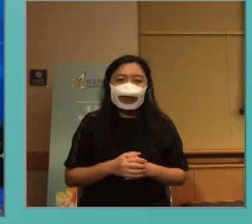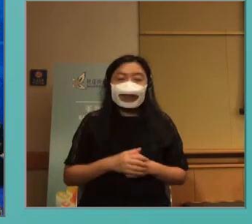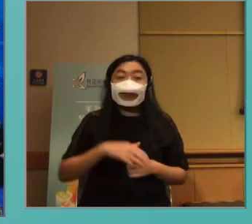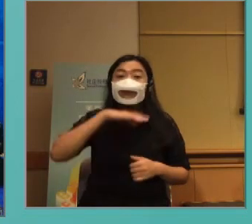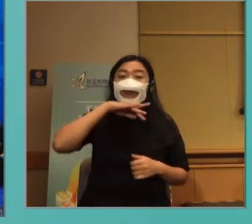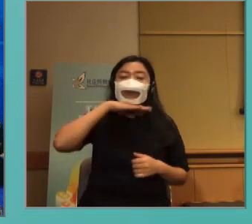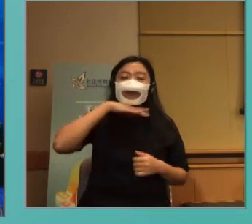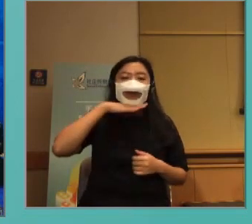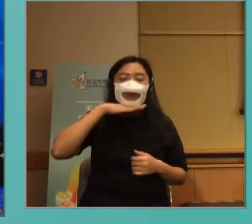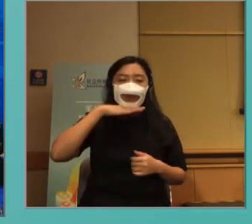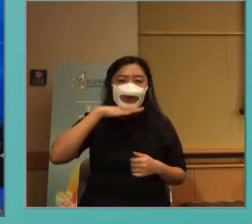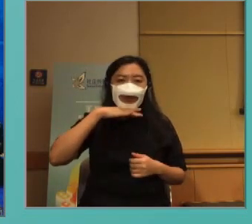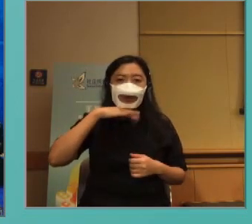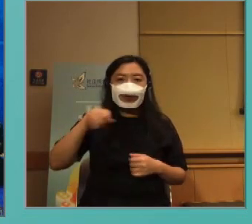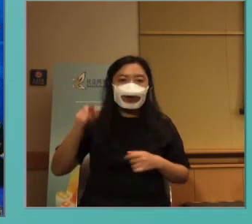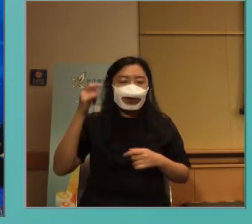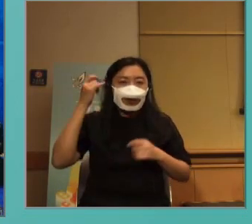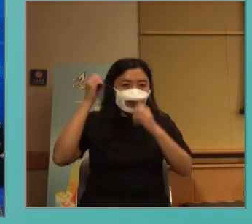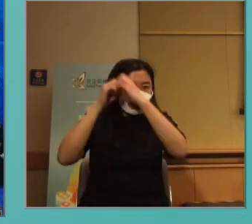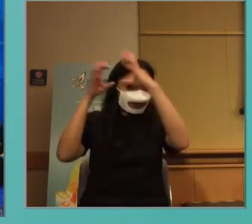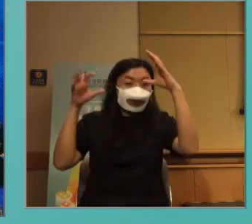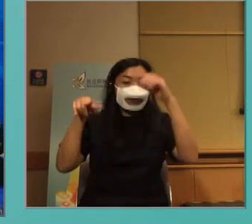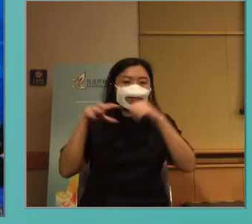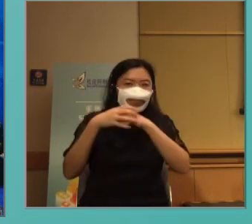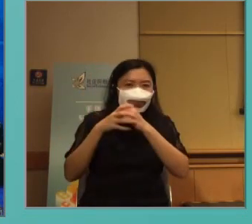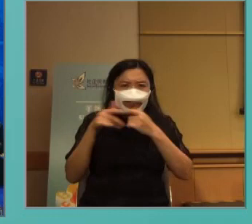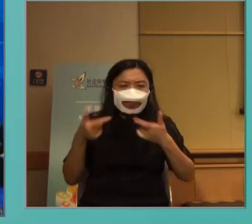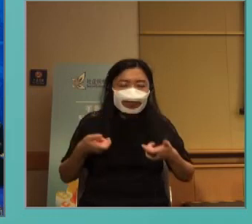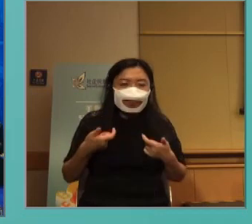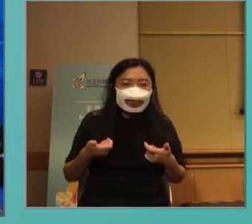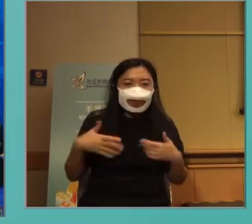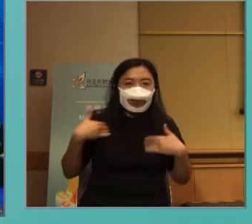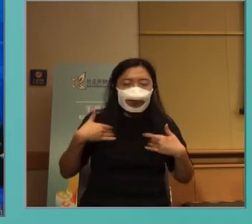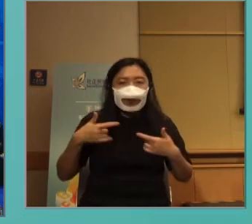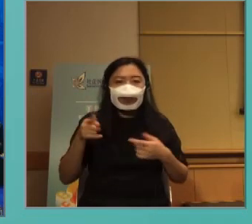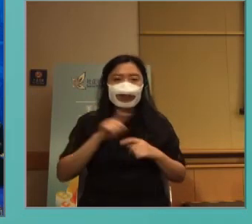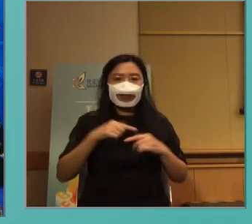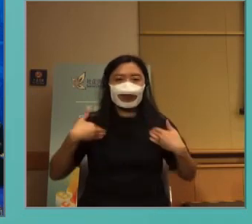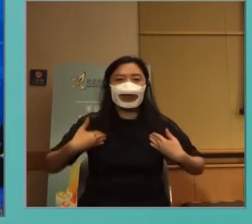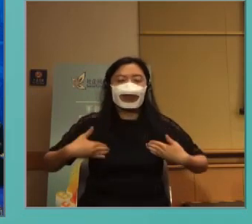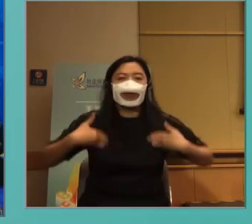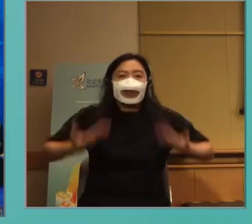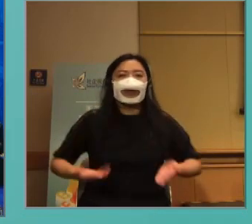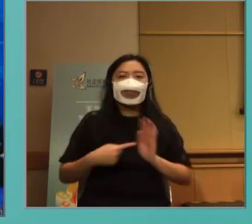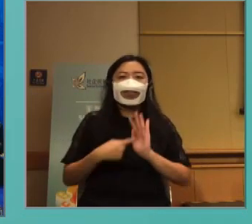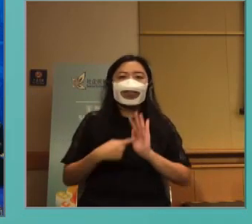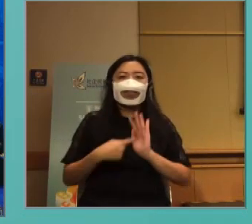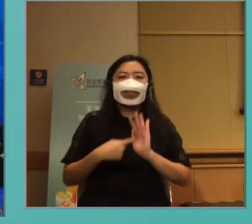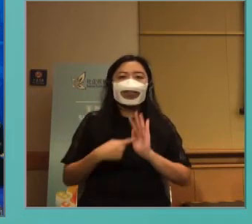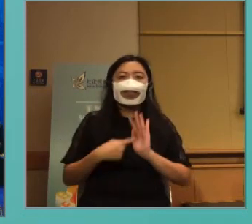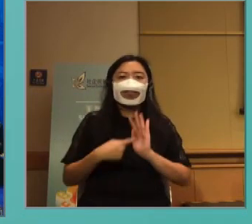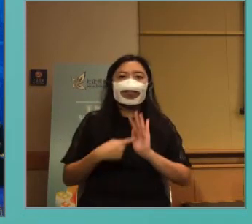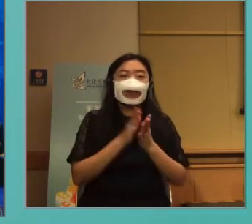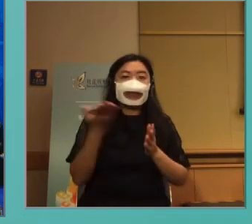social ownership. Now, we do this in the physical world as well. Back in the day, the kind of shoes we had, if we had Levi's 501s, if we had certain kind of